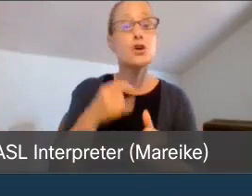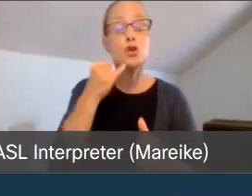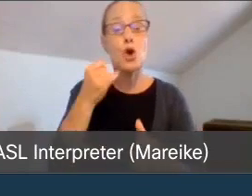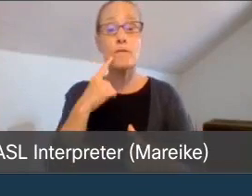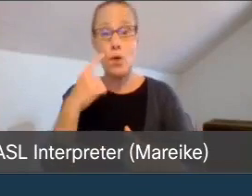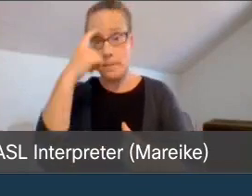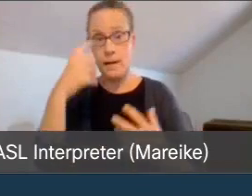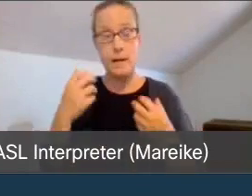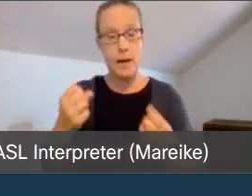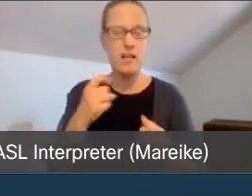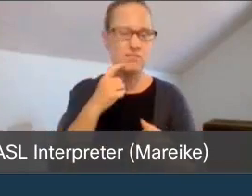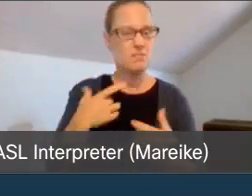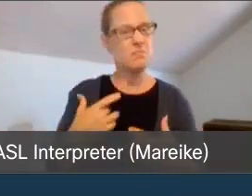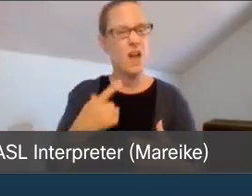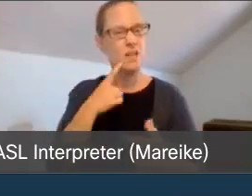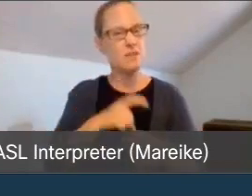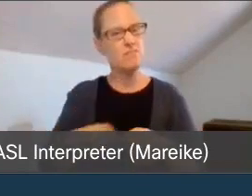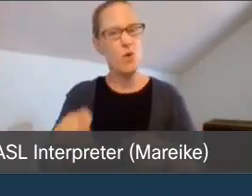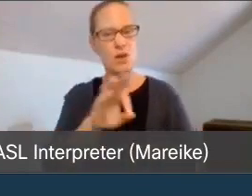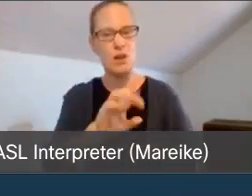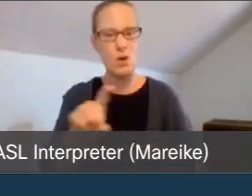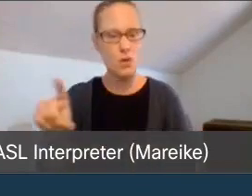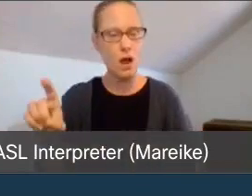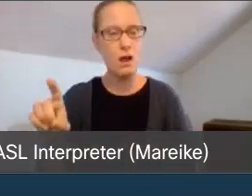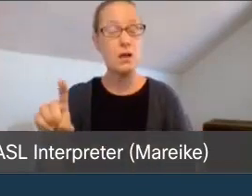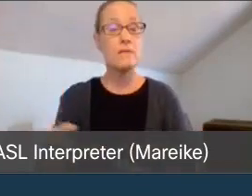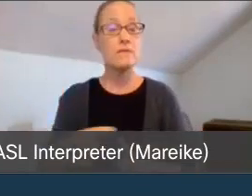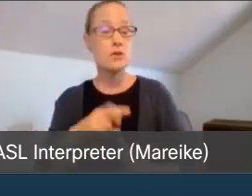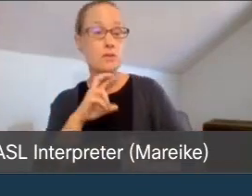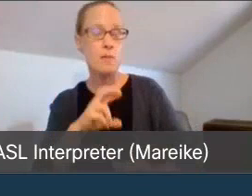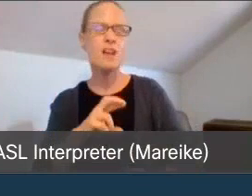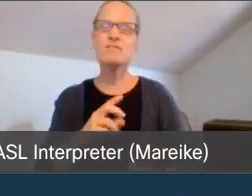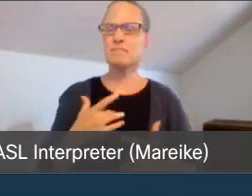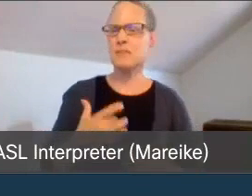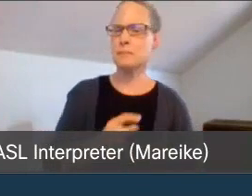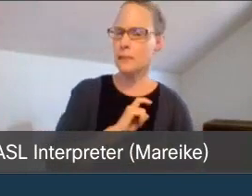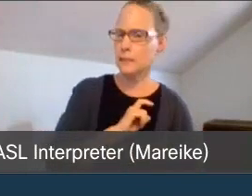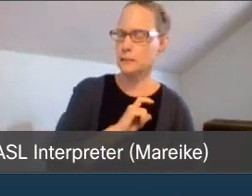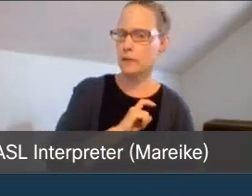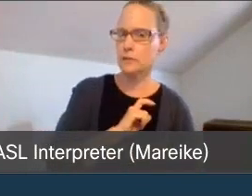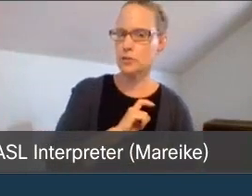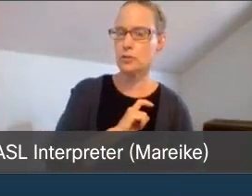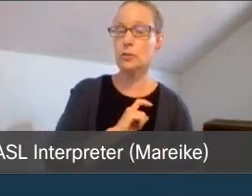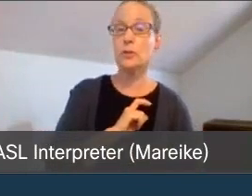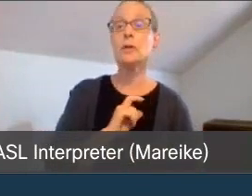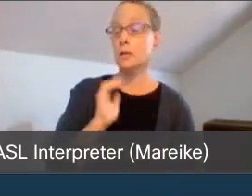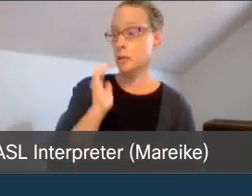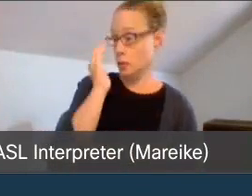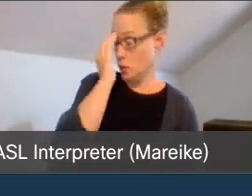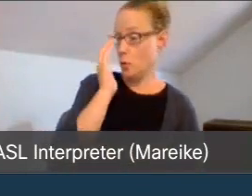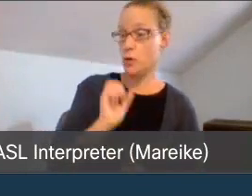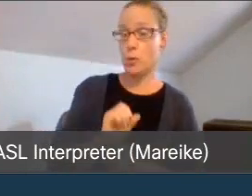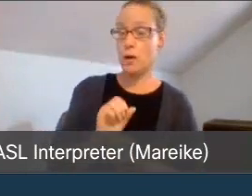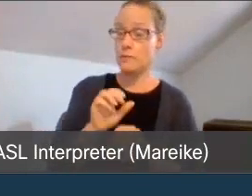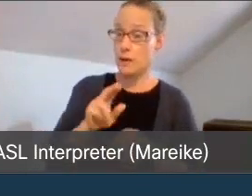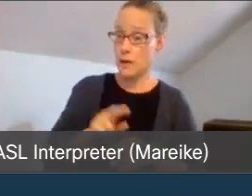crisis is 911. The first responders are police officers. Informed by the work of the National Action Alliance